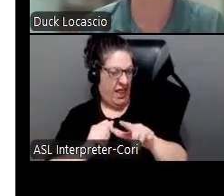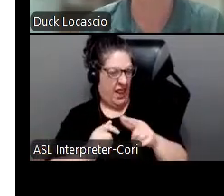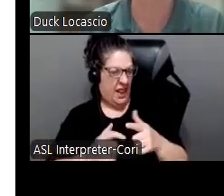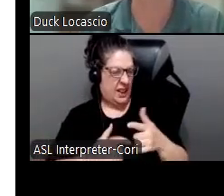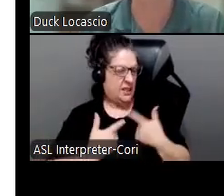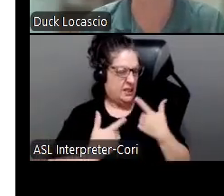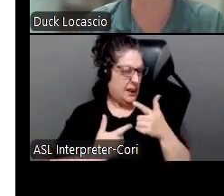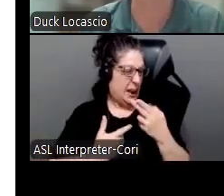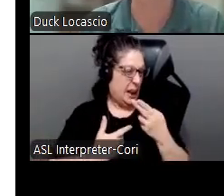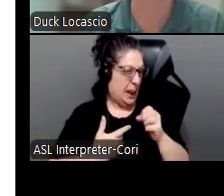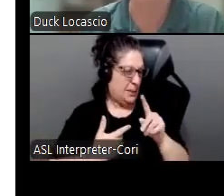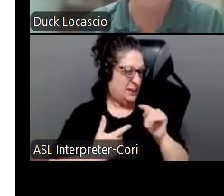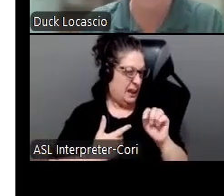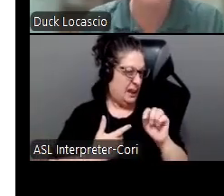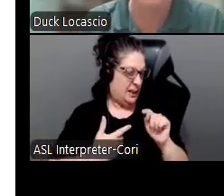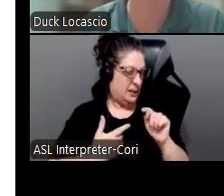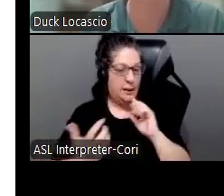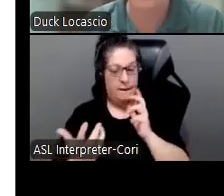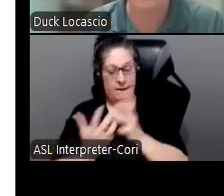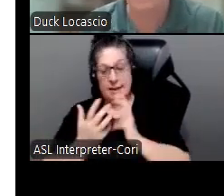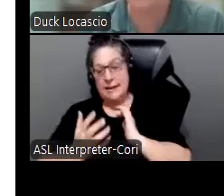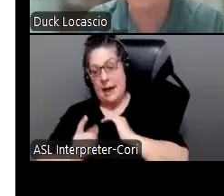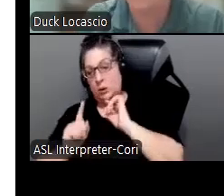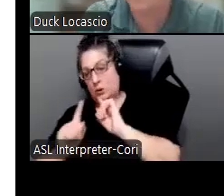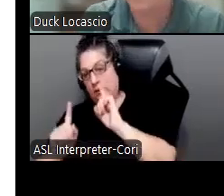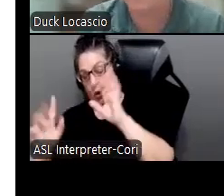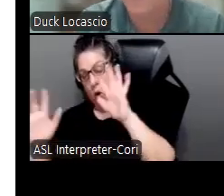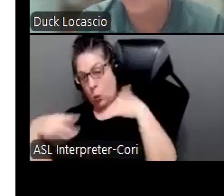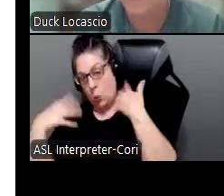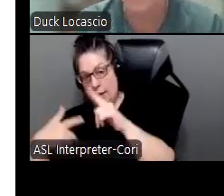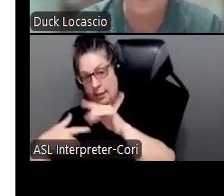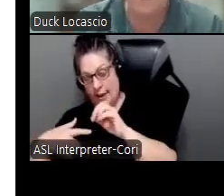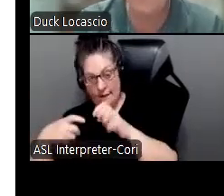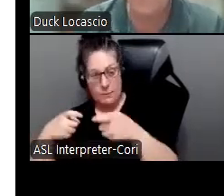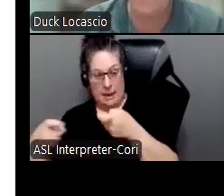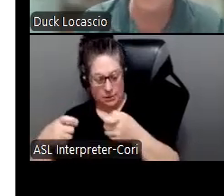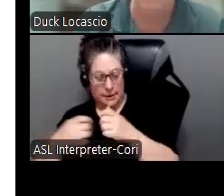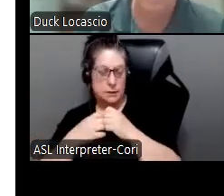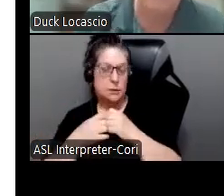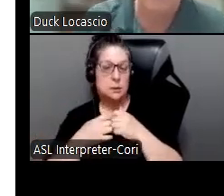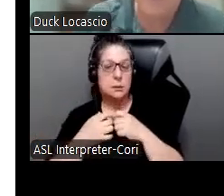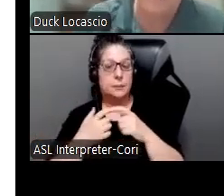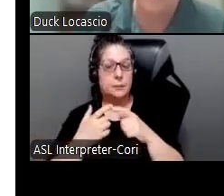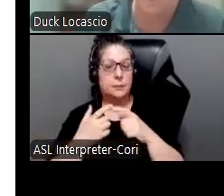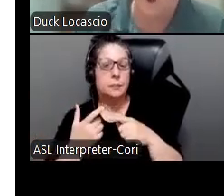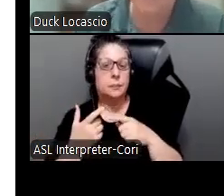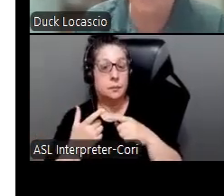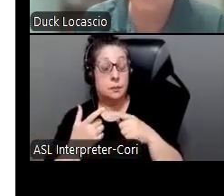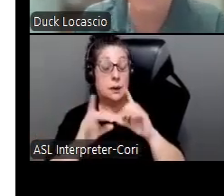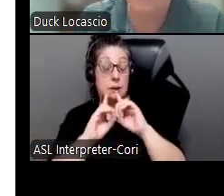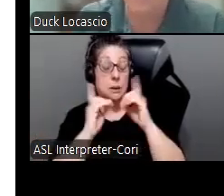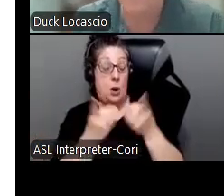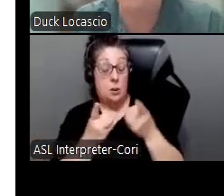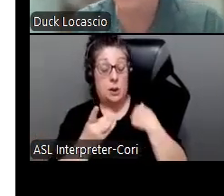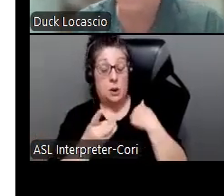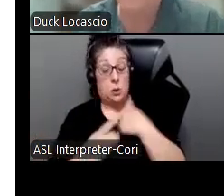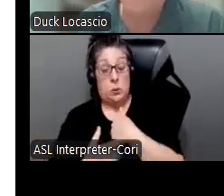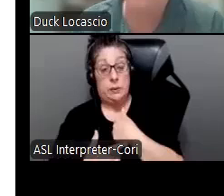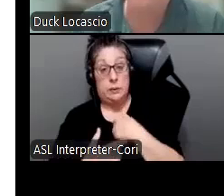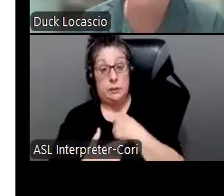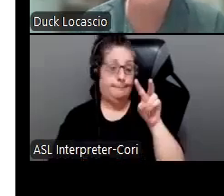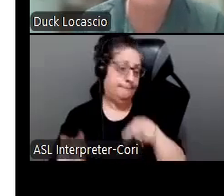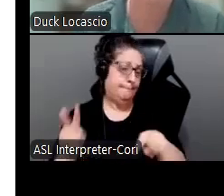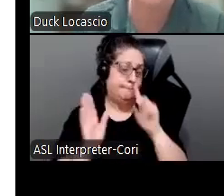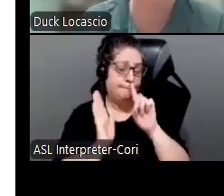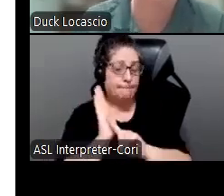fits into our objectives of wildlife management. We, as a department, we inventory